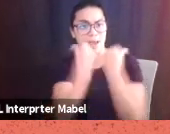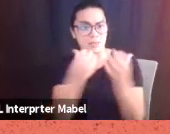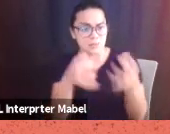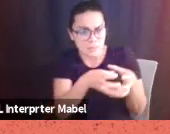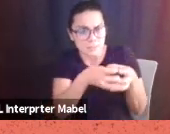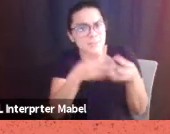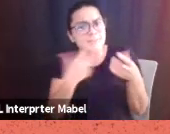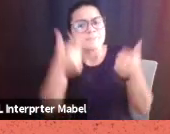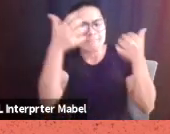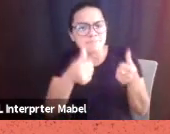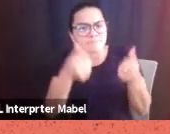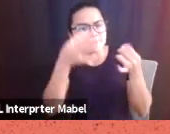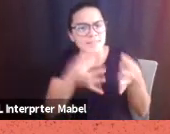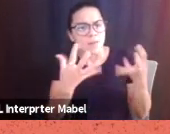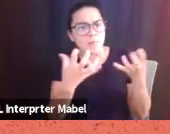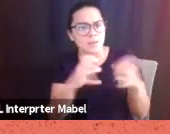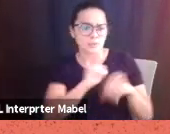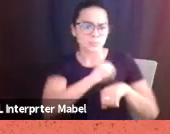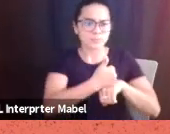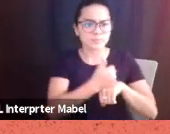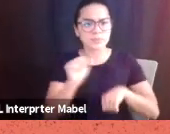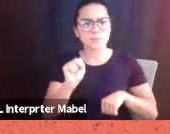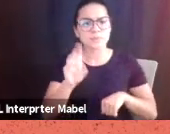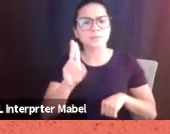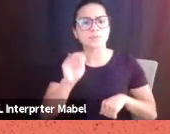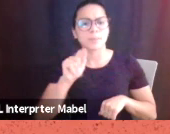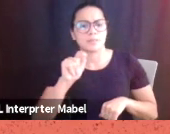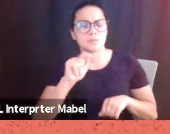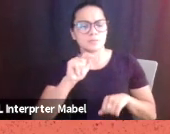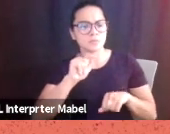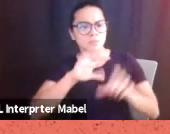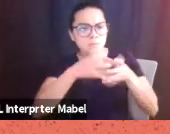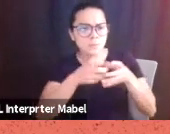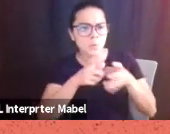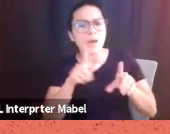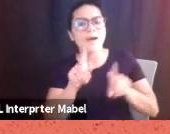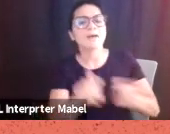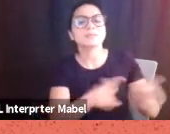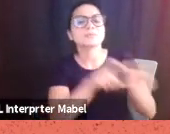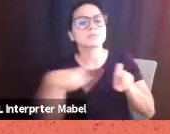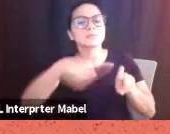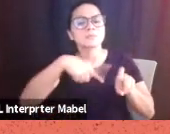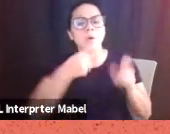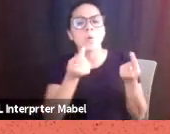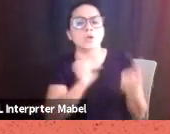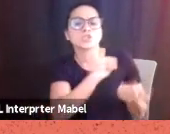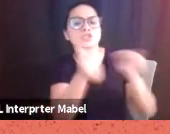centered survivors and their lived experiences by asking them what they want and what kind of change they would like to